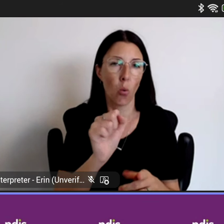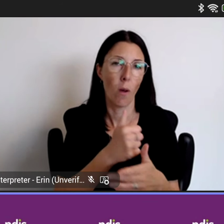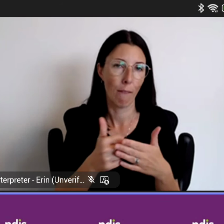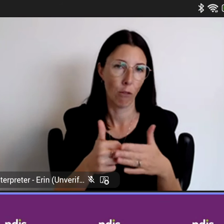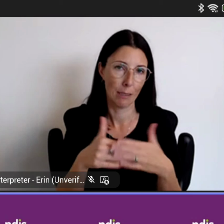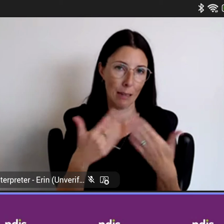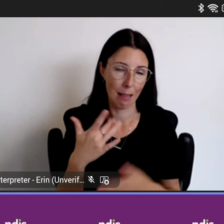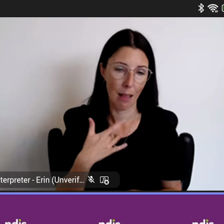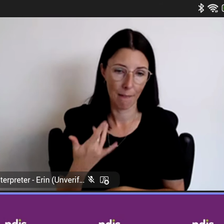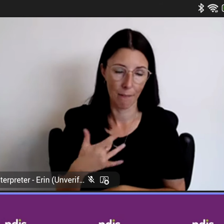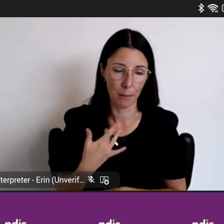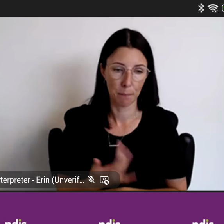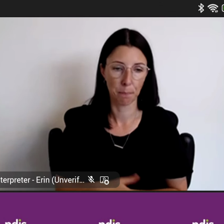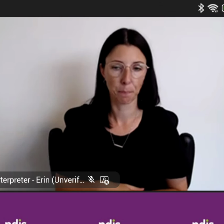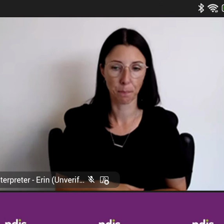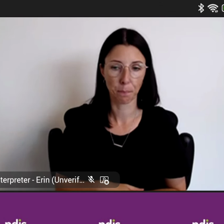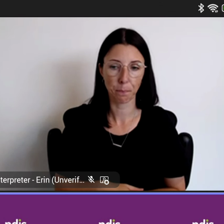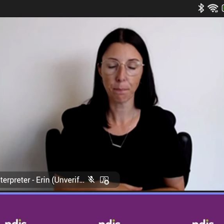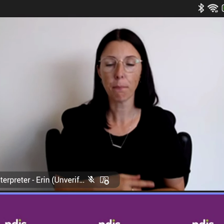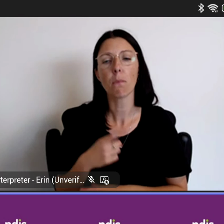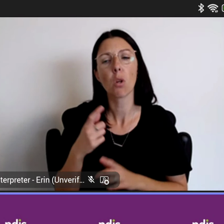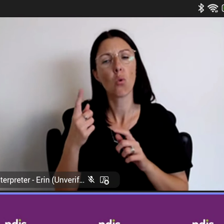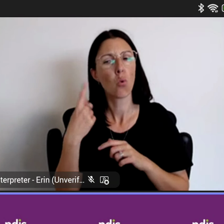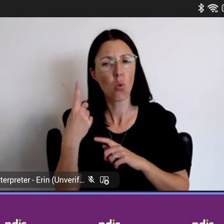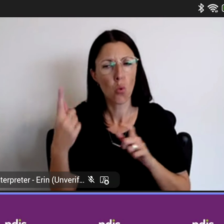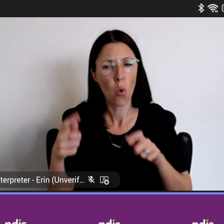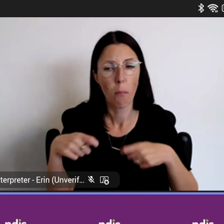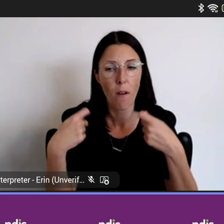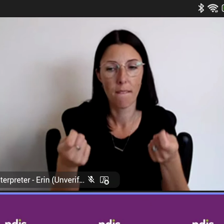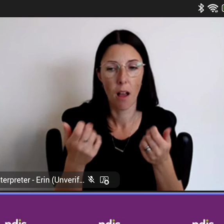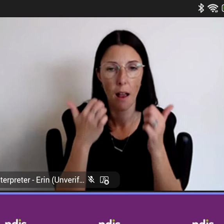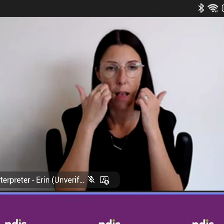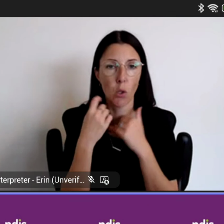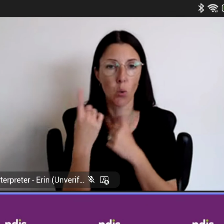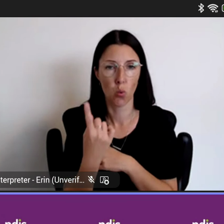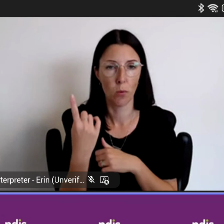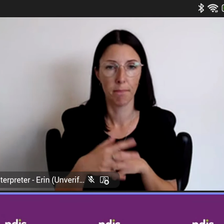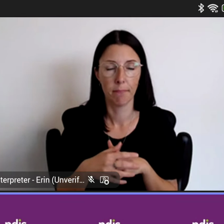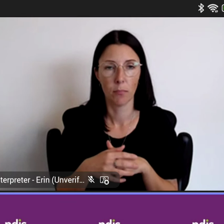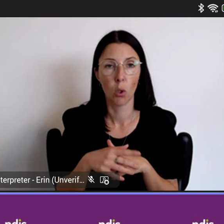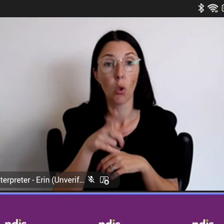Who can provide the evidence of your disability? You can work